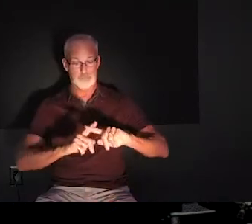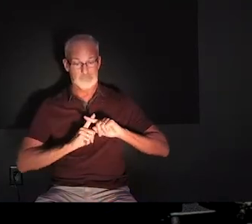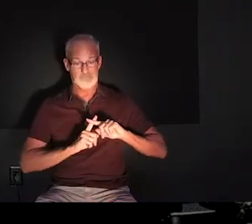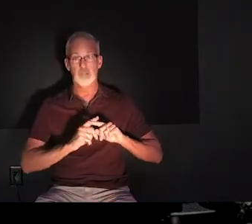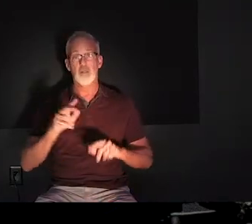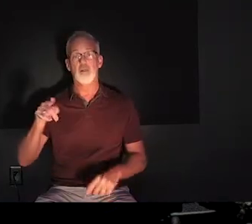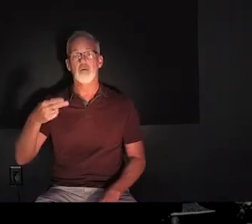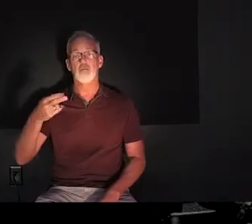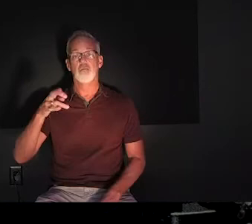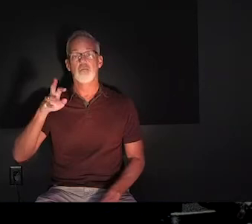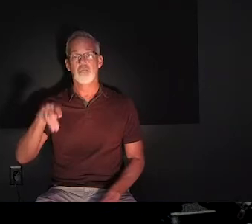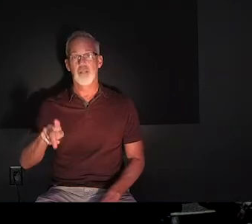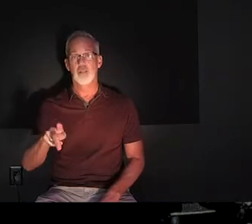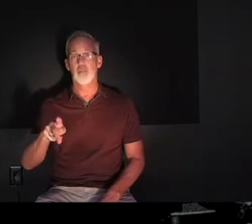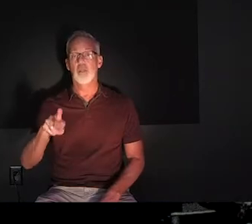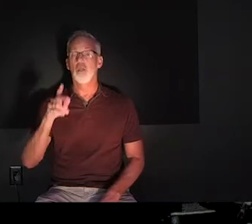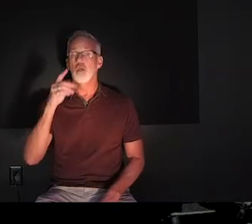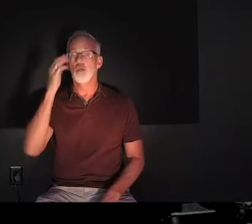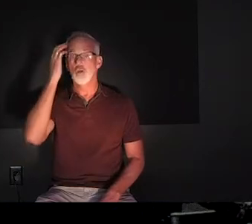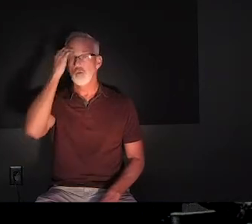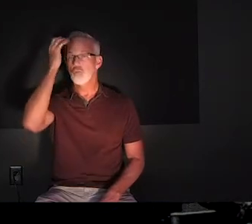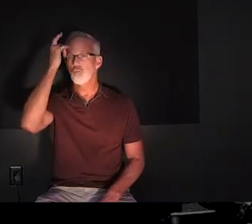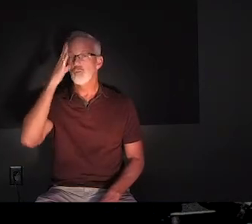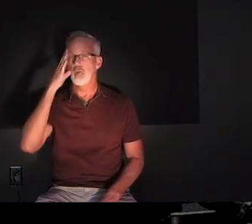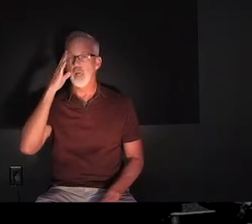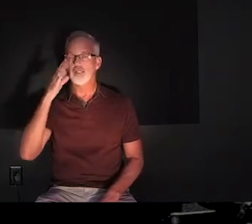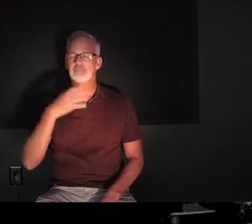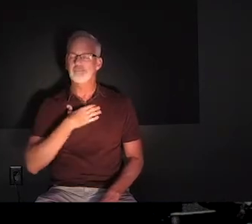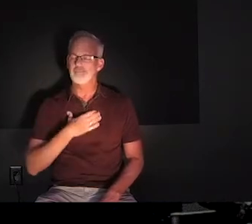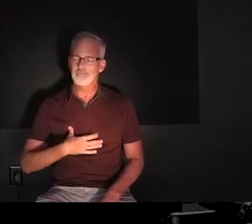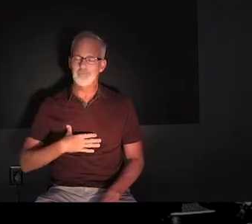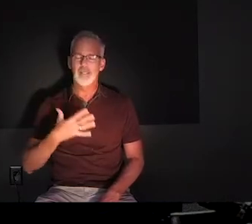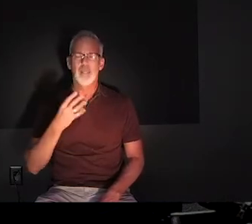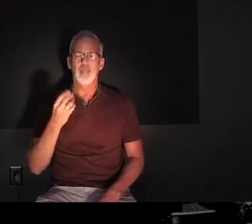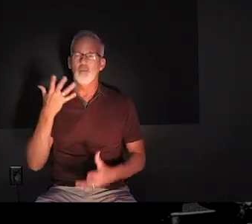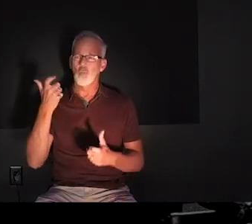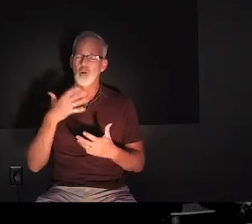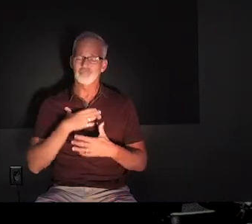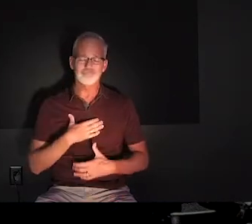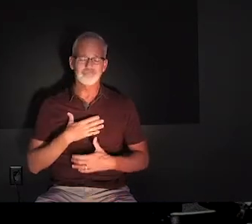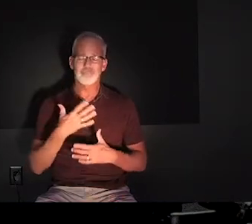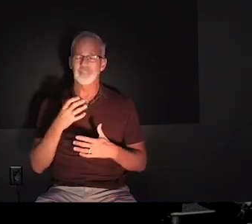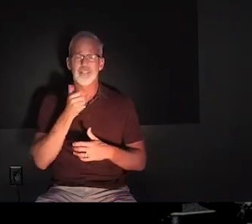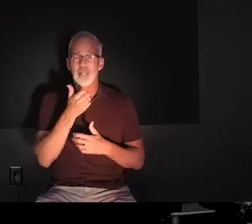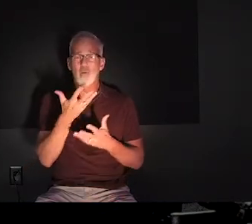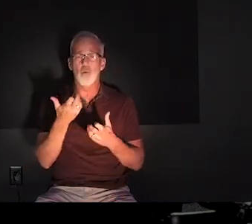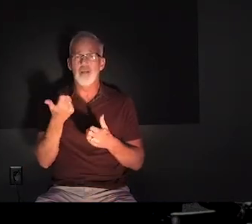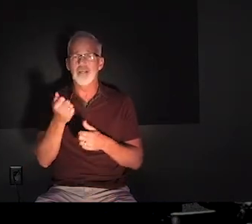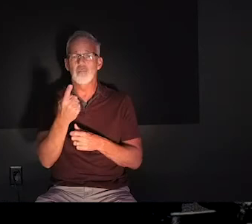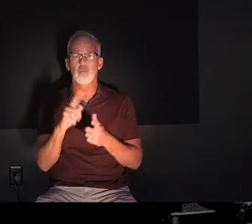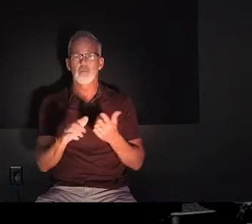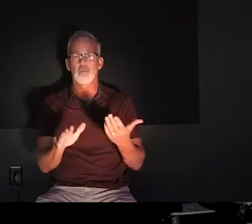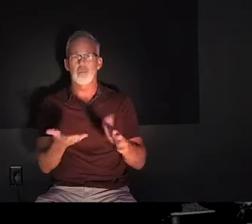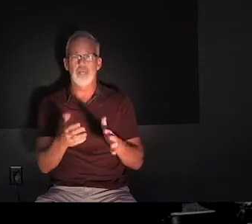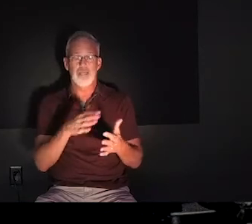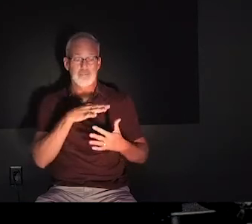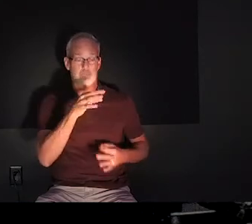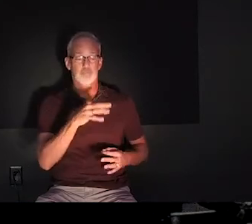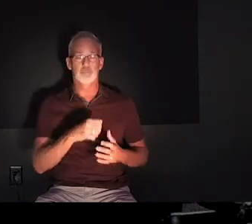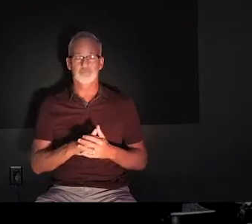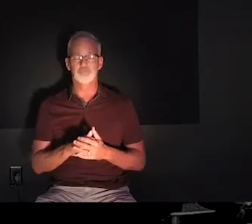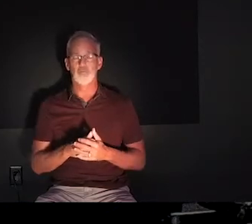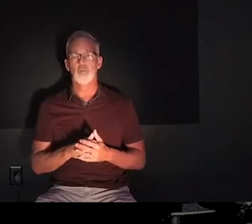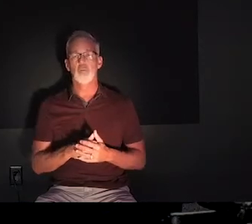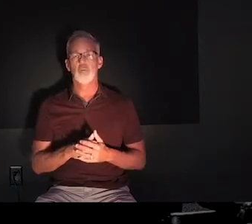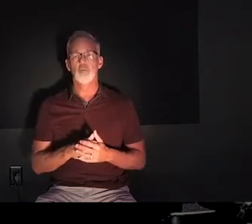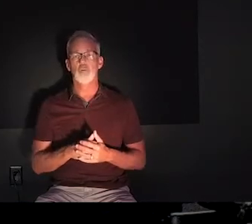knew? Philip knew the heart of God, and the heart of God is that God doesn't want anyone to perish but come to know Him. Can I tell